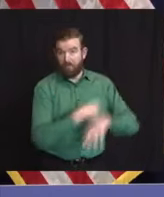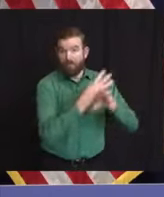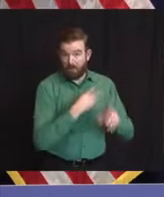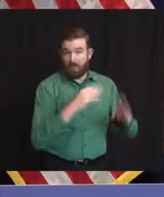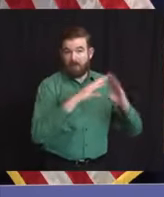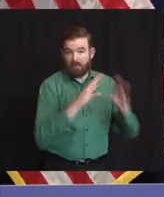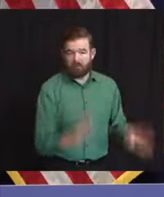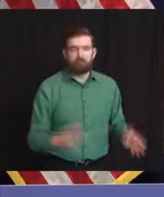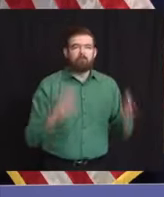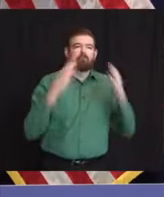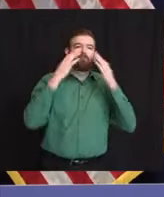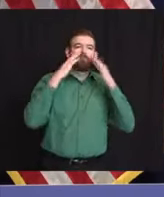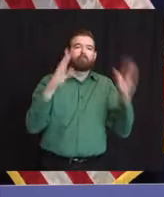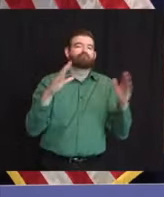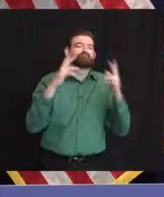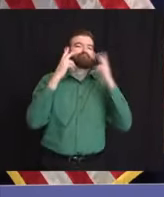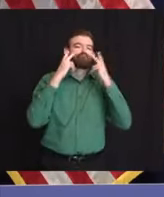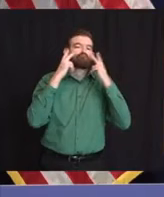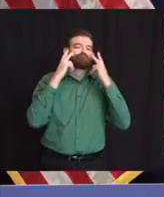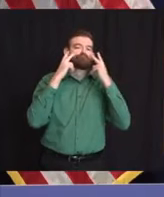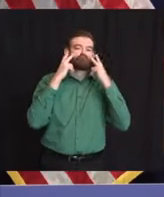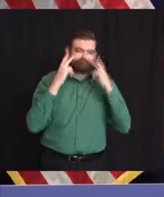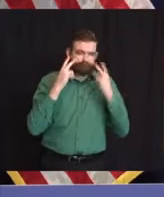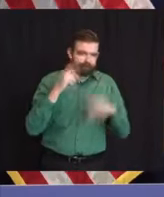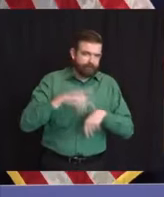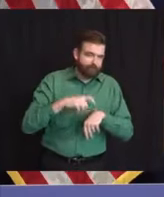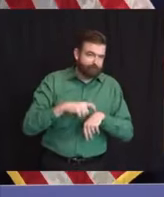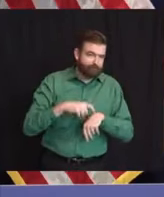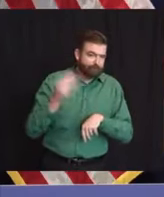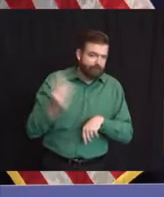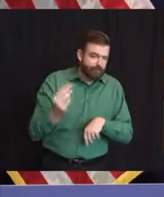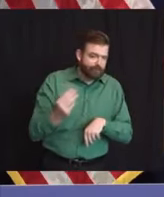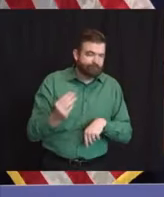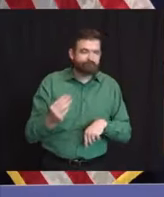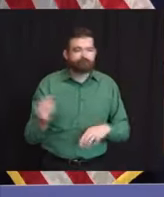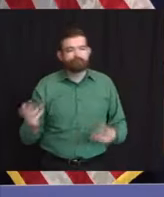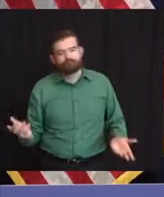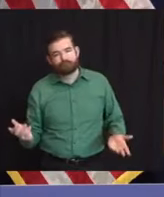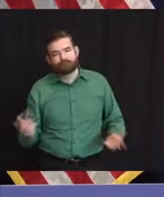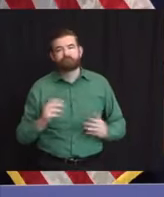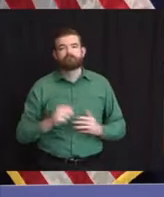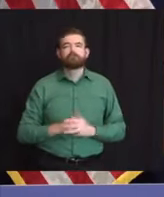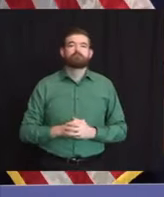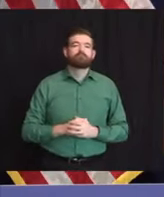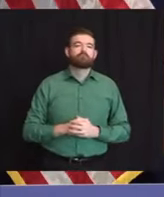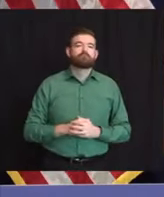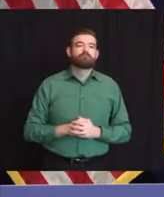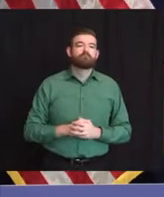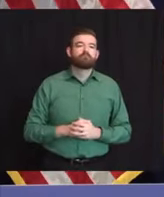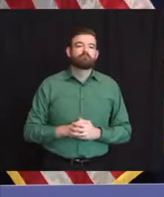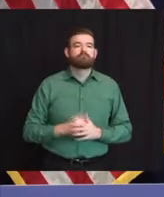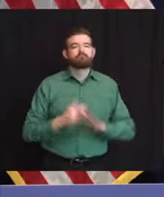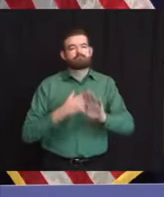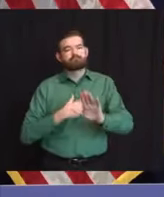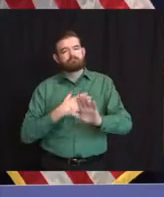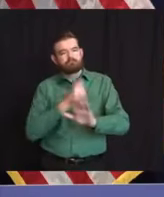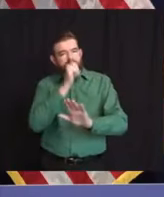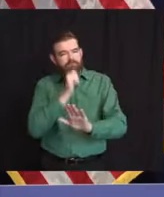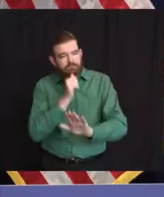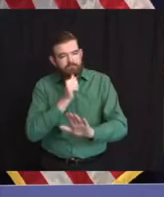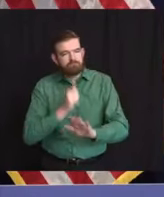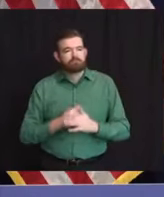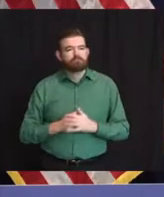them. And they're important for New Jersey. That's why we do it. So please bear with us on that. But at a minimum, 1 p.m. tomorrow. Thank you. Brent,